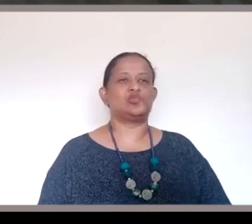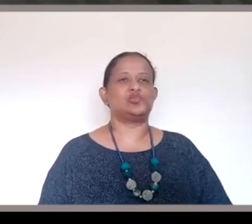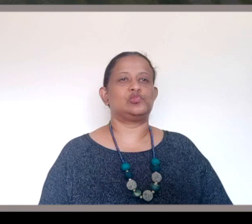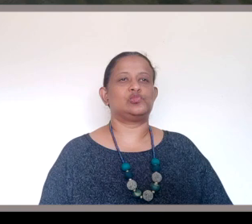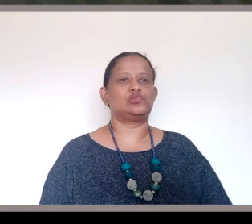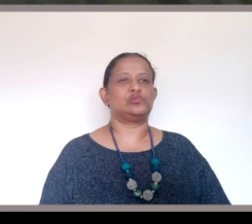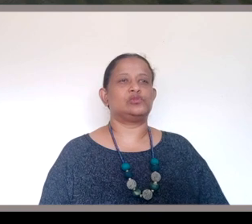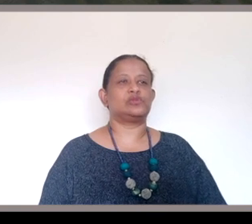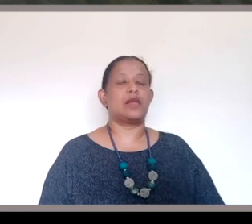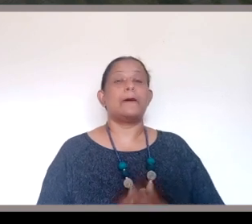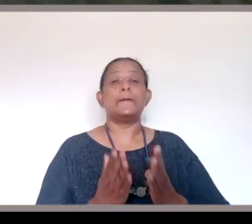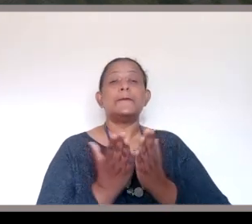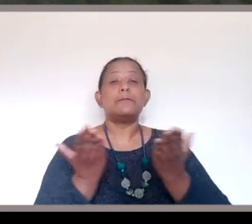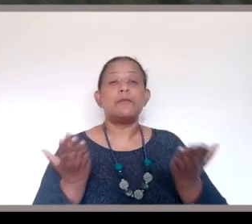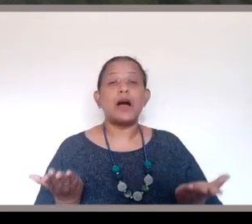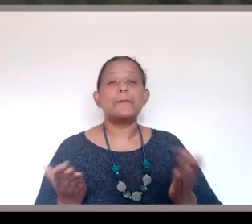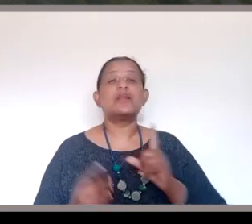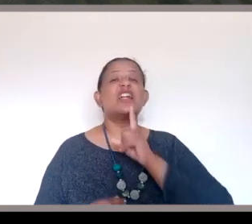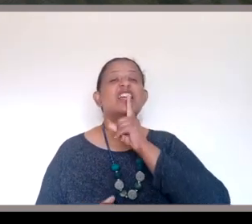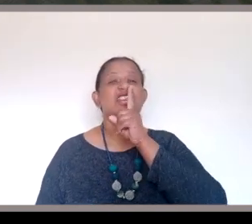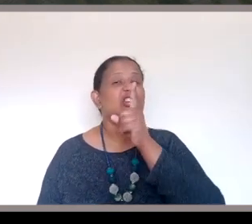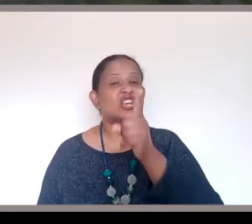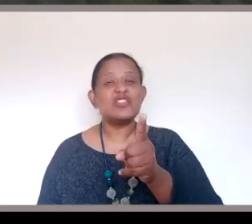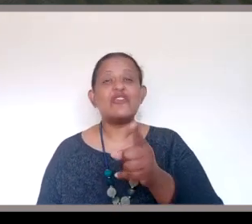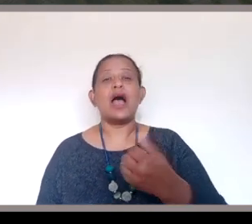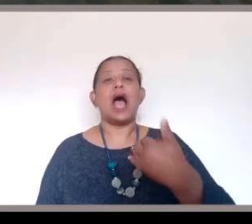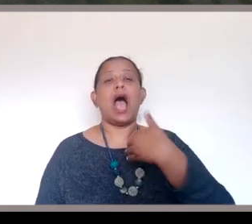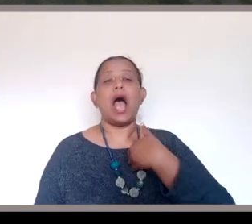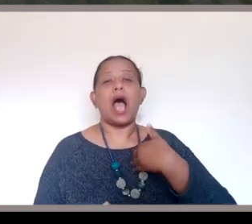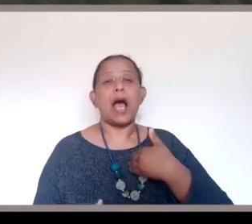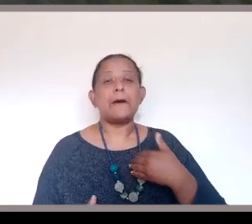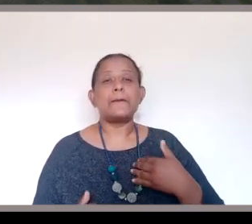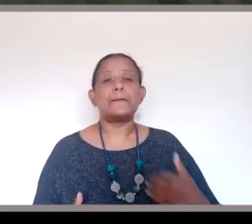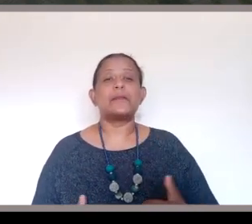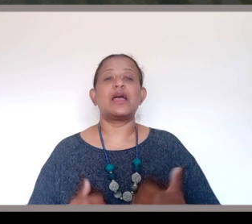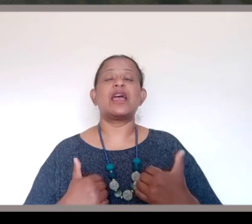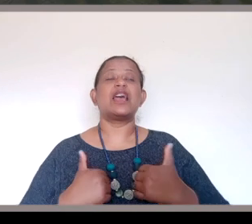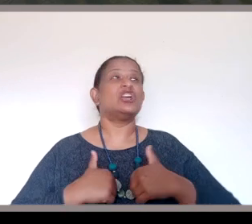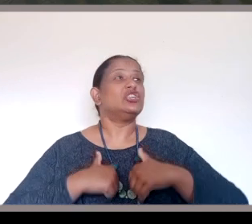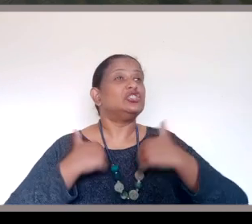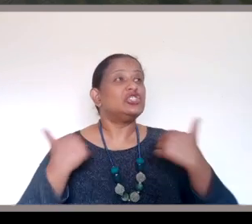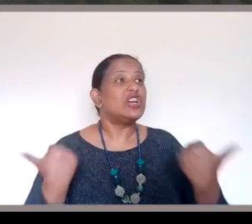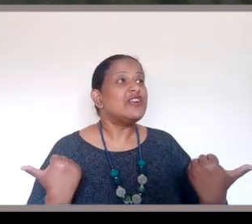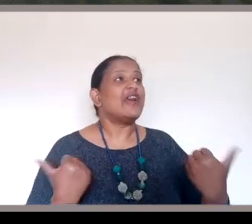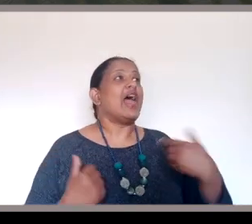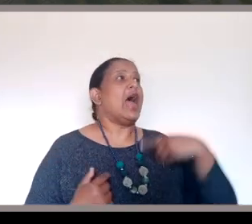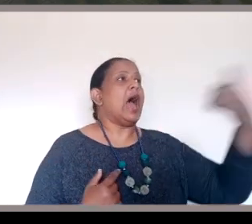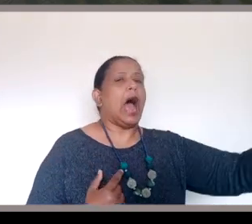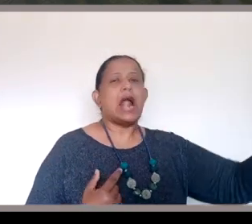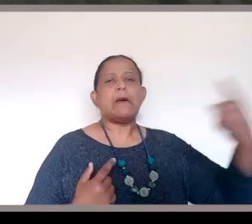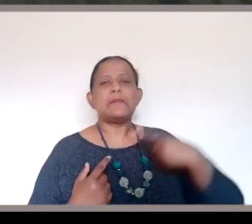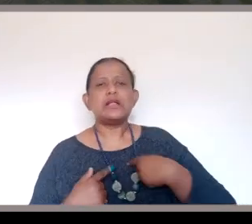it says this, the temptations in your life are no different from what others